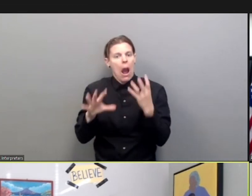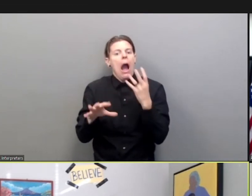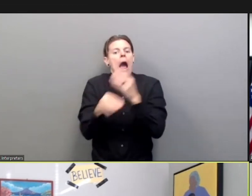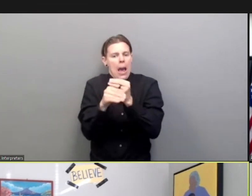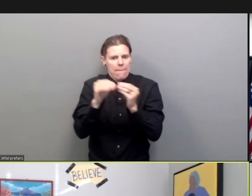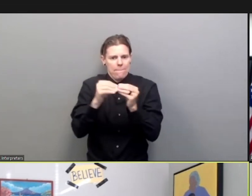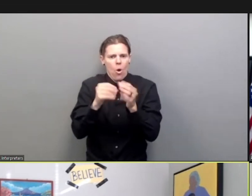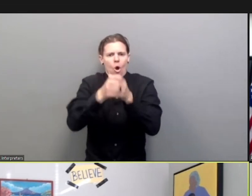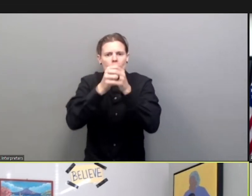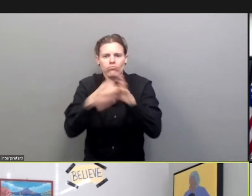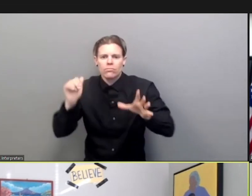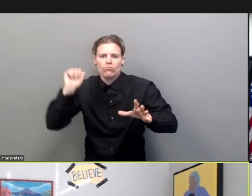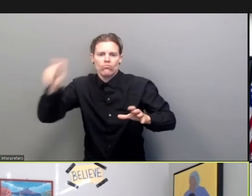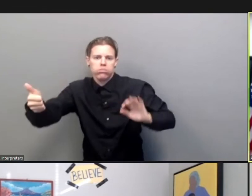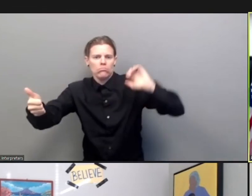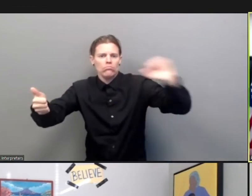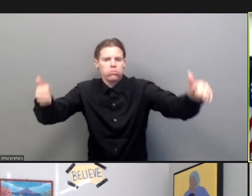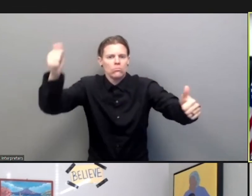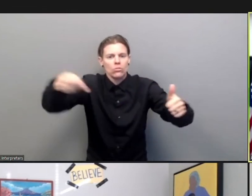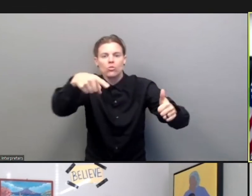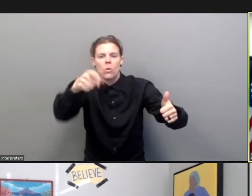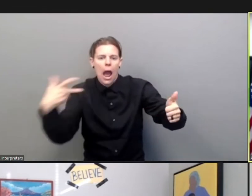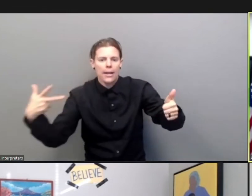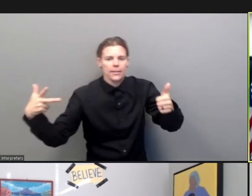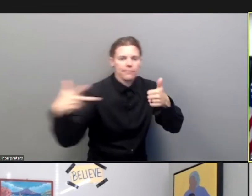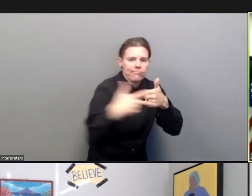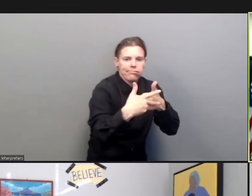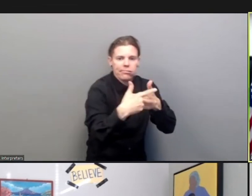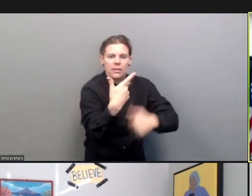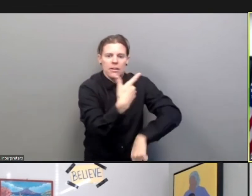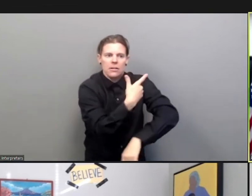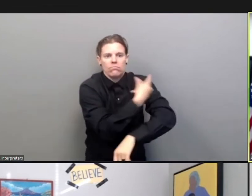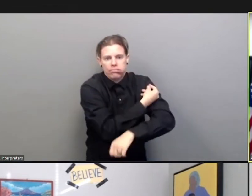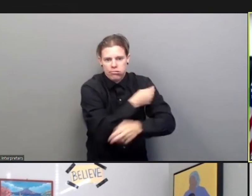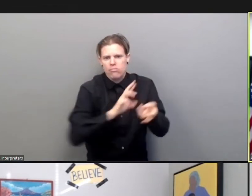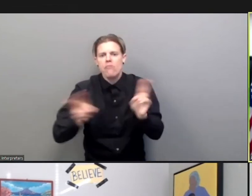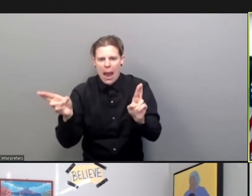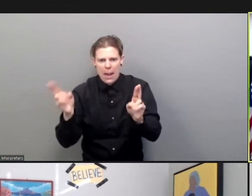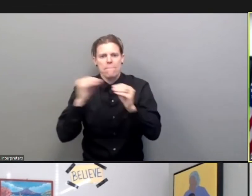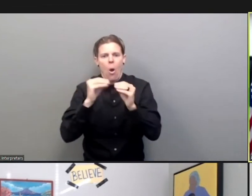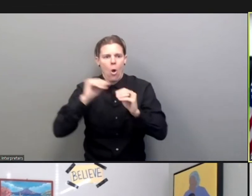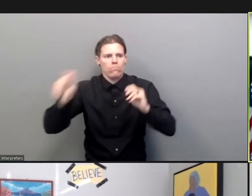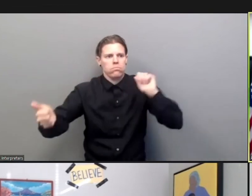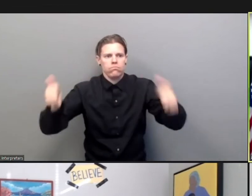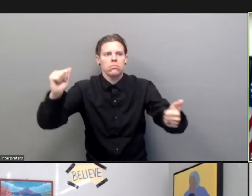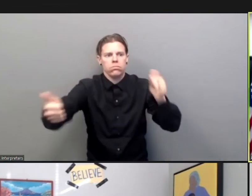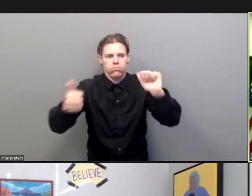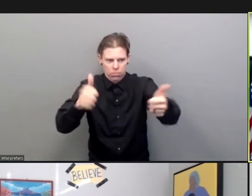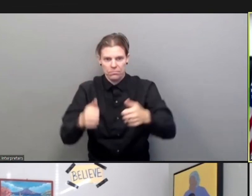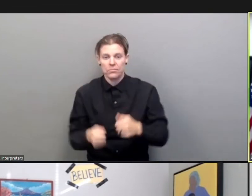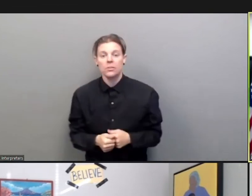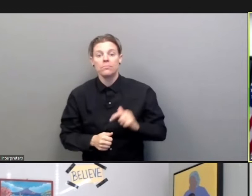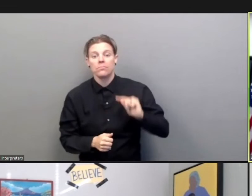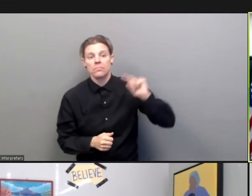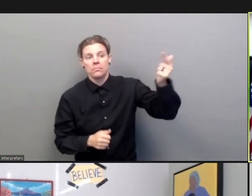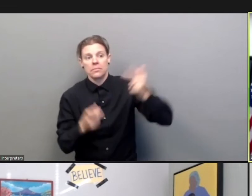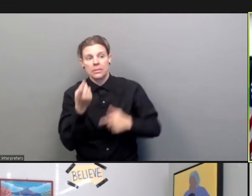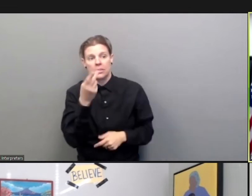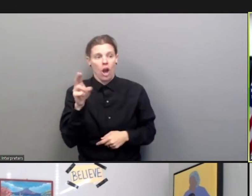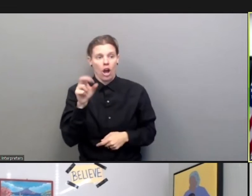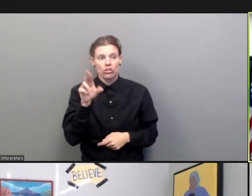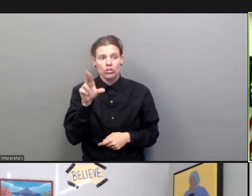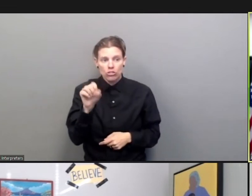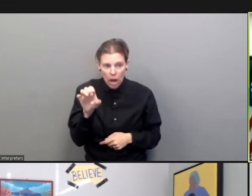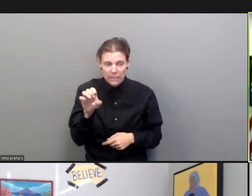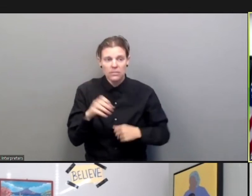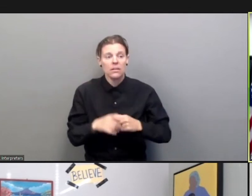so. Yeah, and I would just add too that we patterned our whole rollout of the 5 to 11 vaccines after the